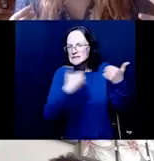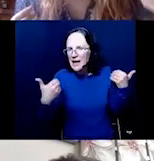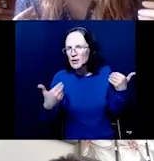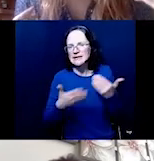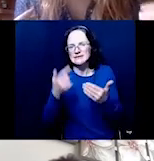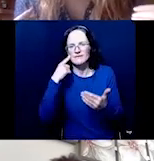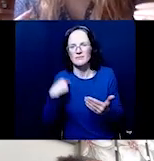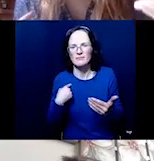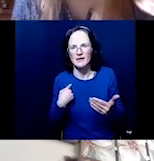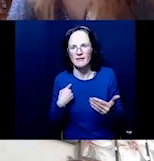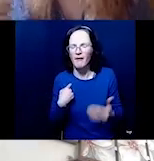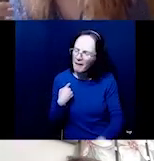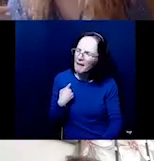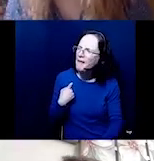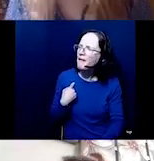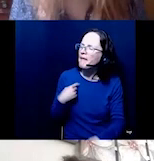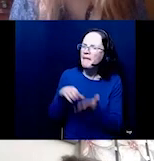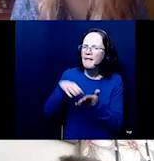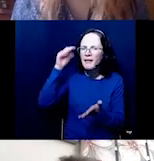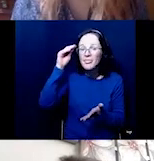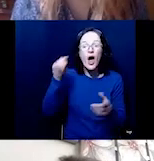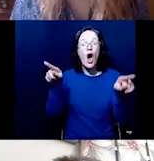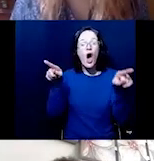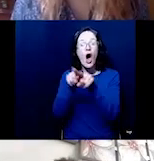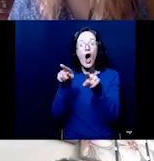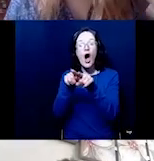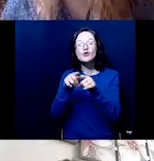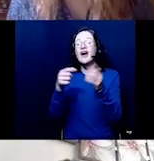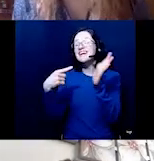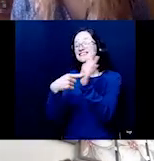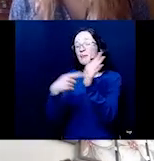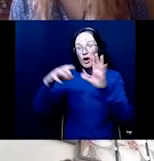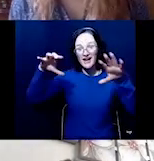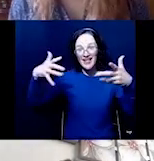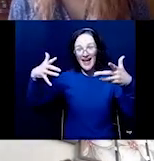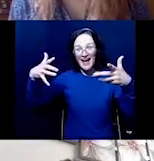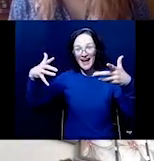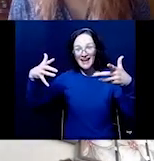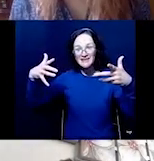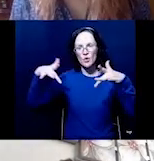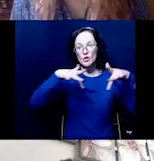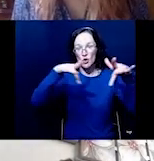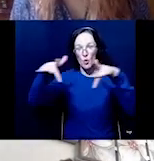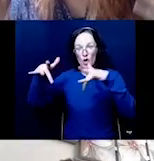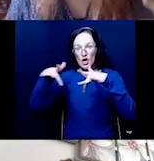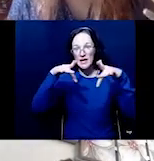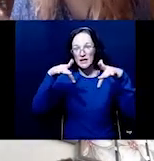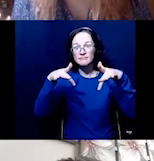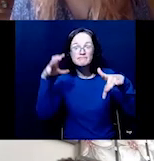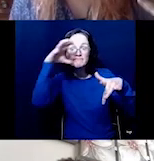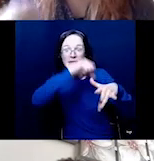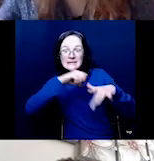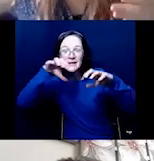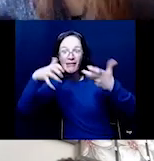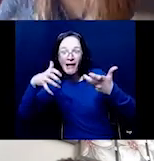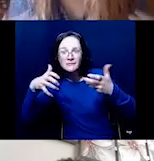could also easily leave a class and watch class recordings later. So I thought that was like really nice for me. But of